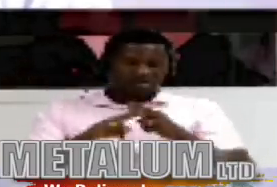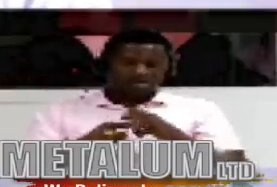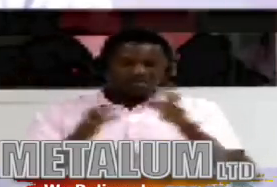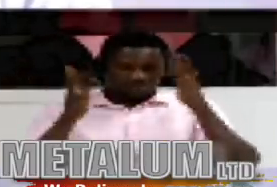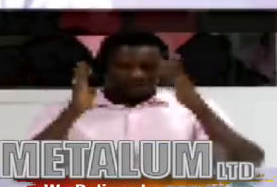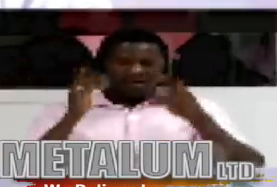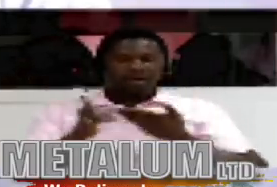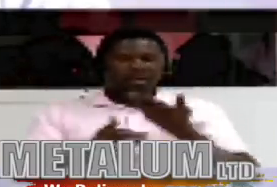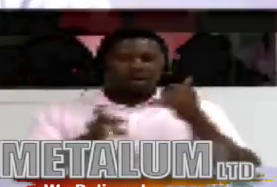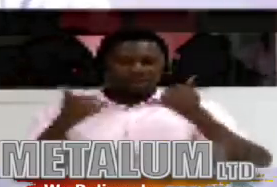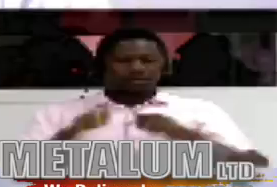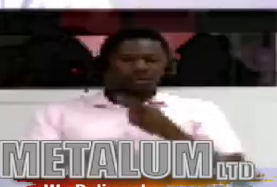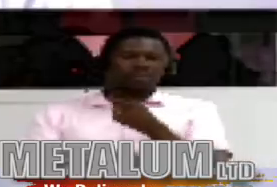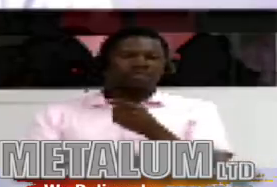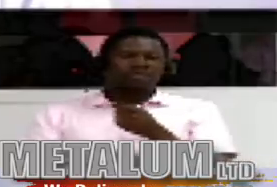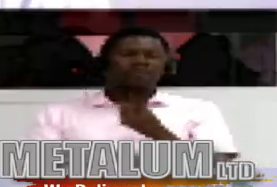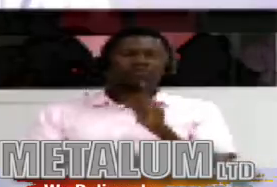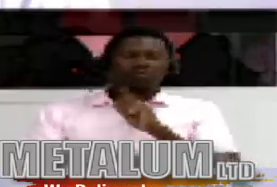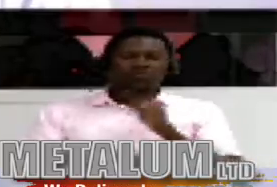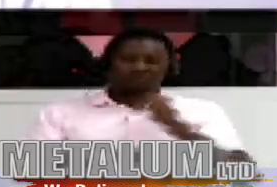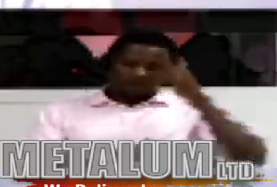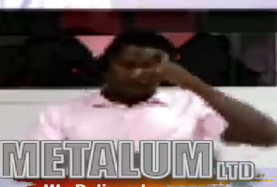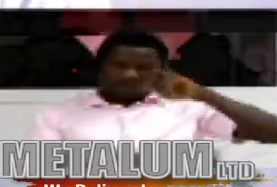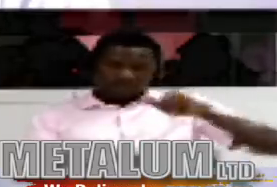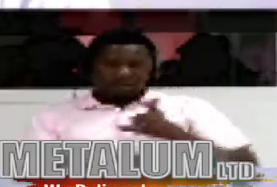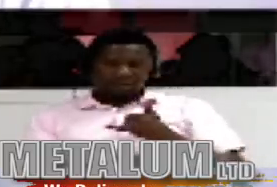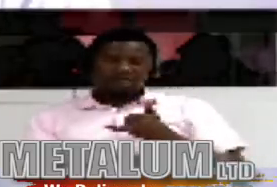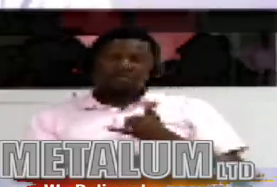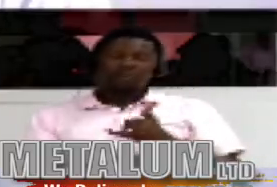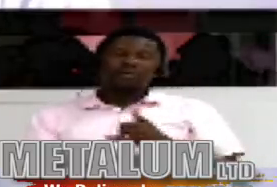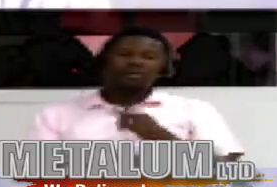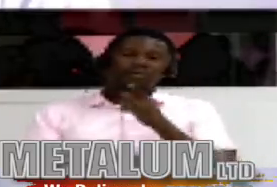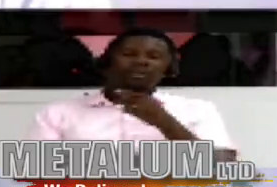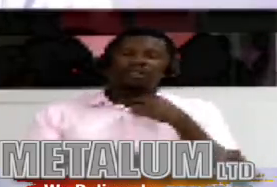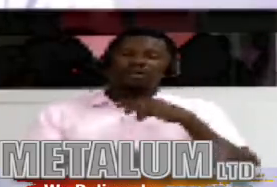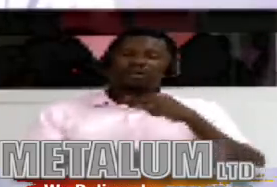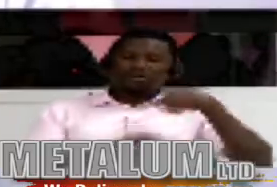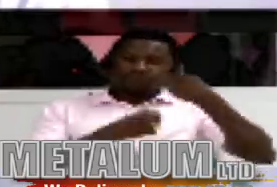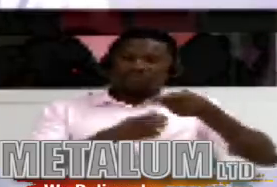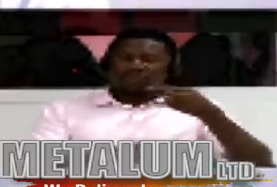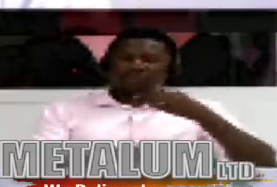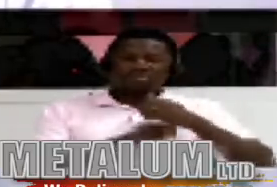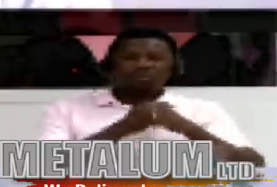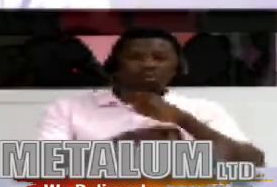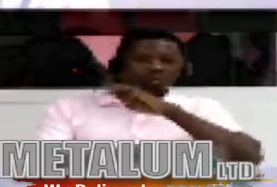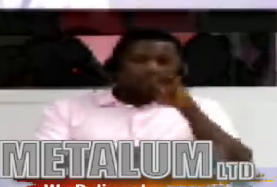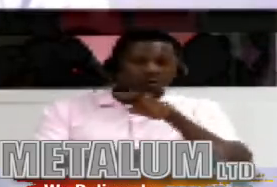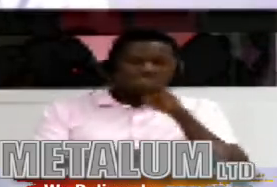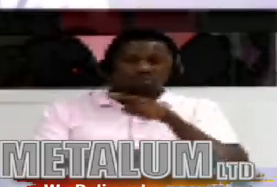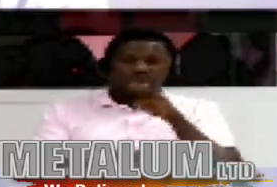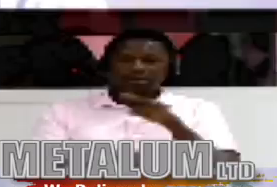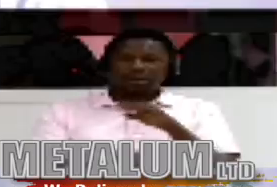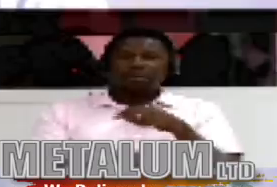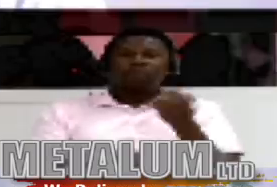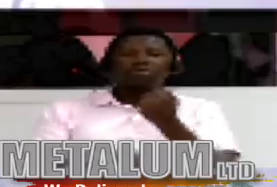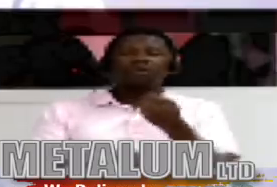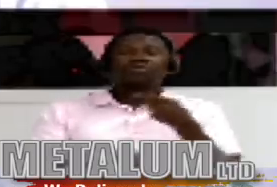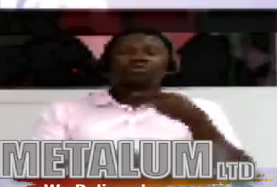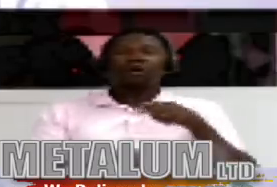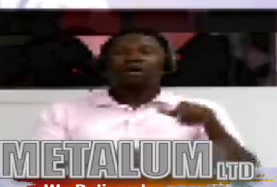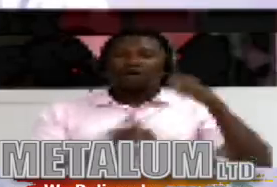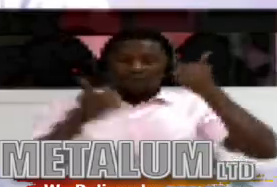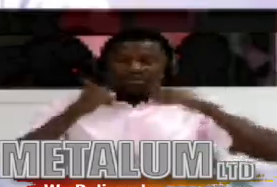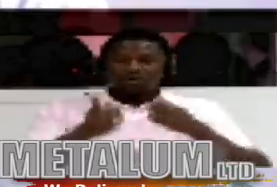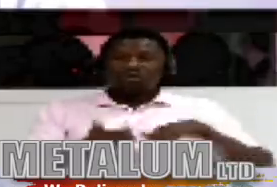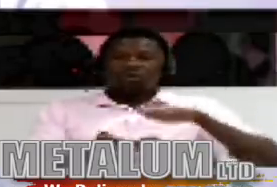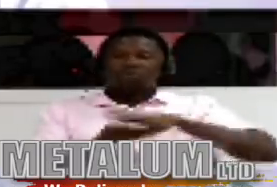And this was what we agreed upon. And then the following Monday, because this was on a Thursday, the following